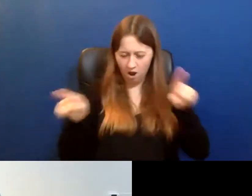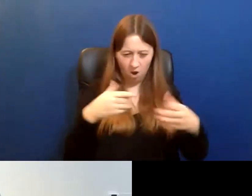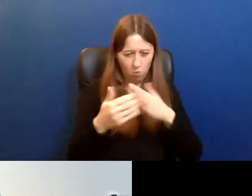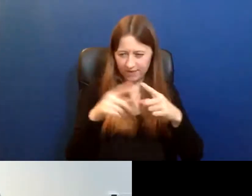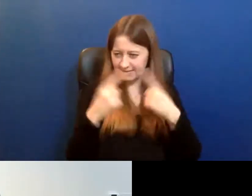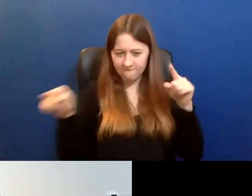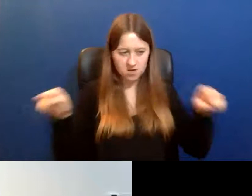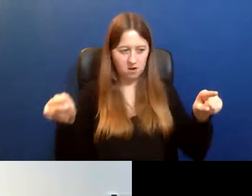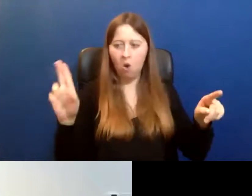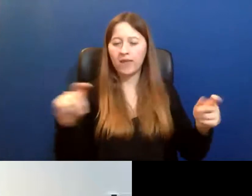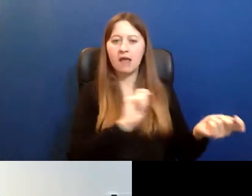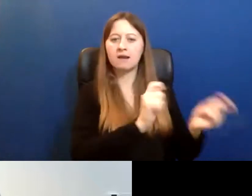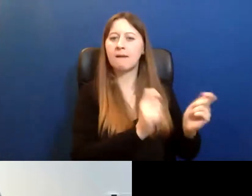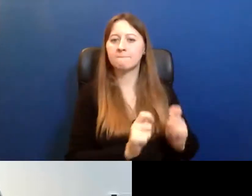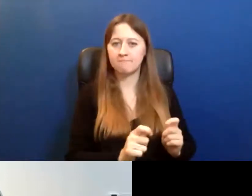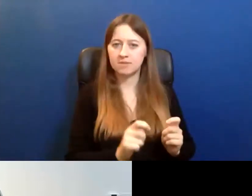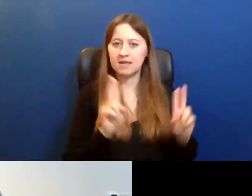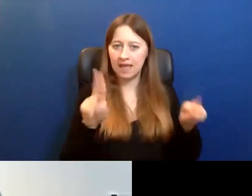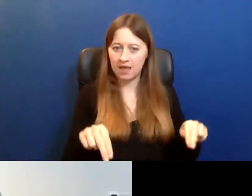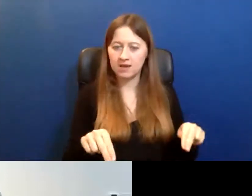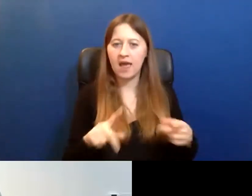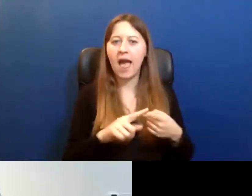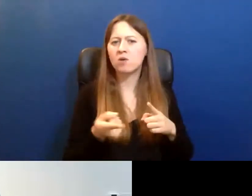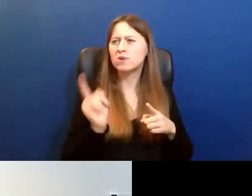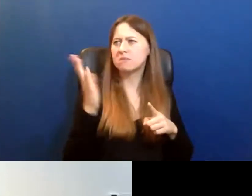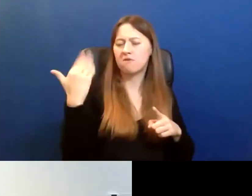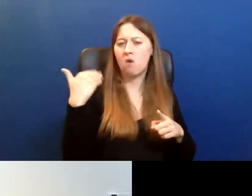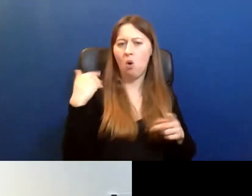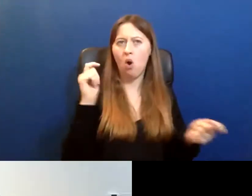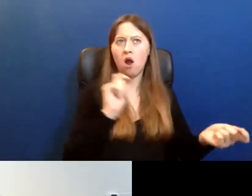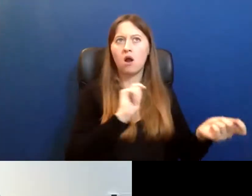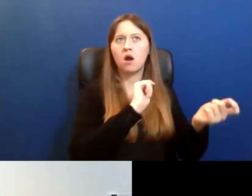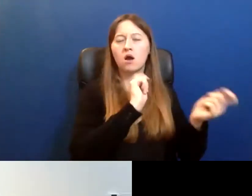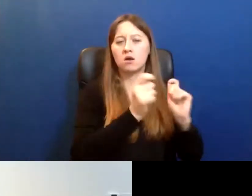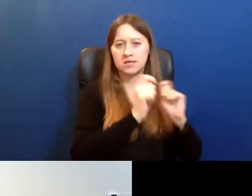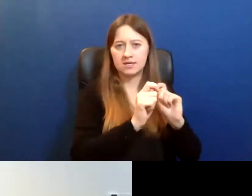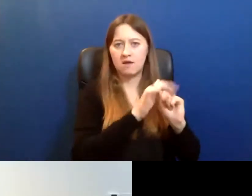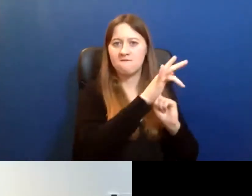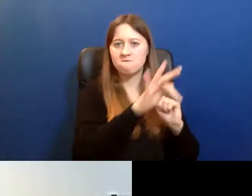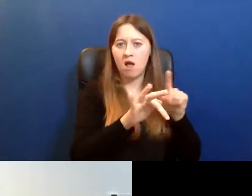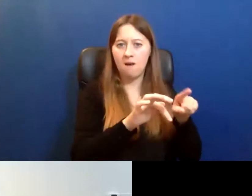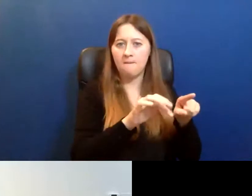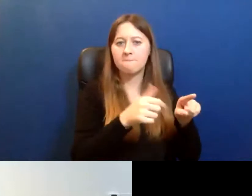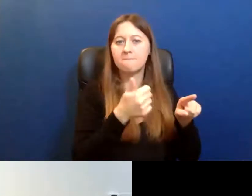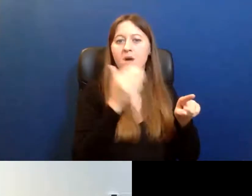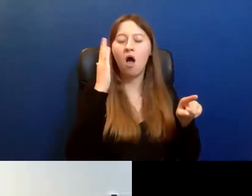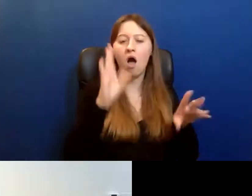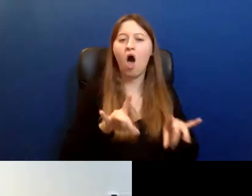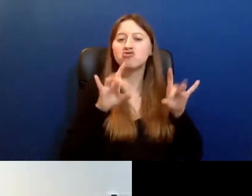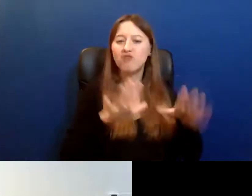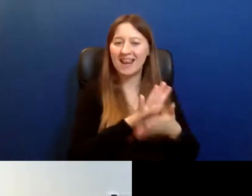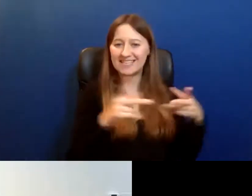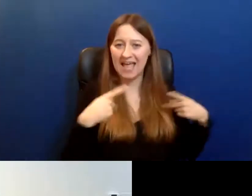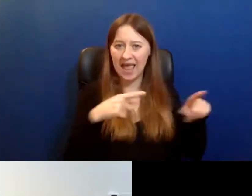made adaptations of that test, for example, to Australian Sign Language, ASLAN, which has a lot of